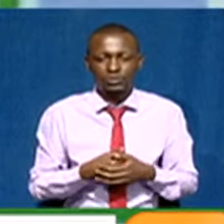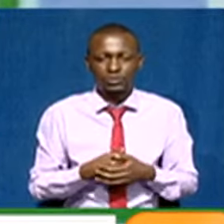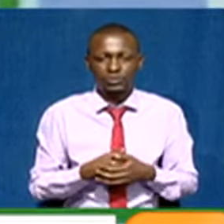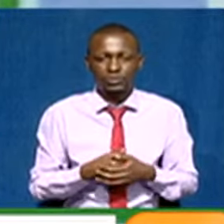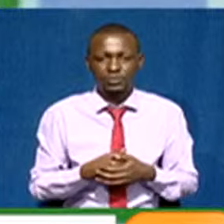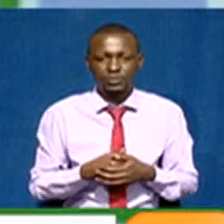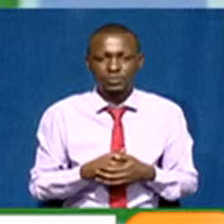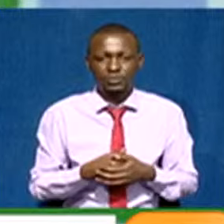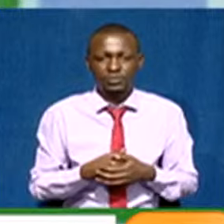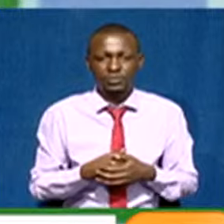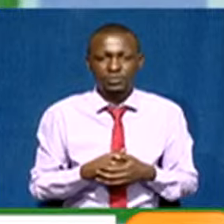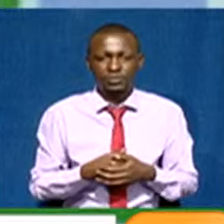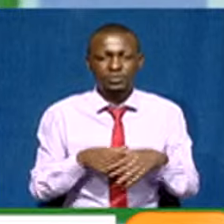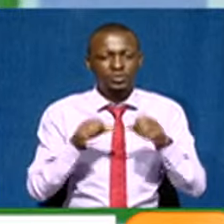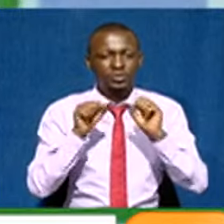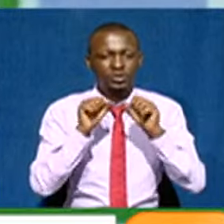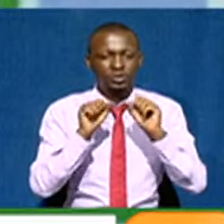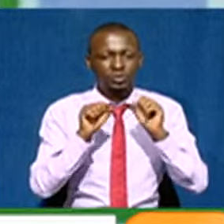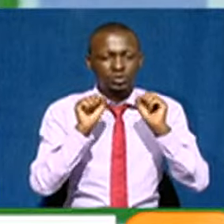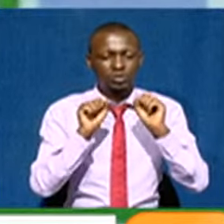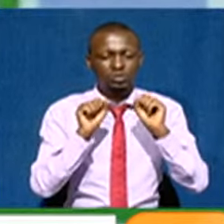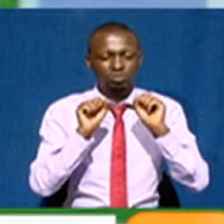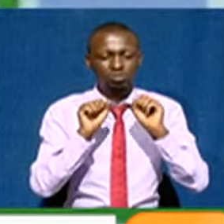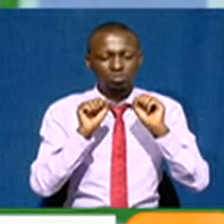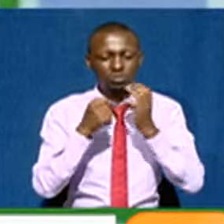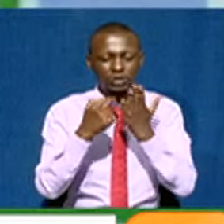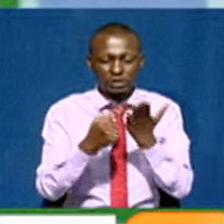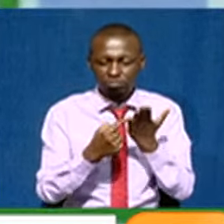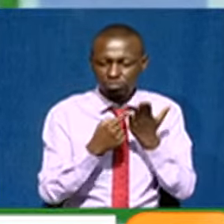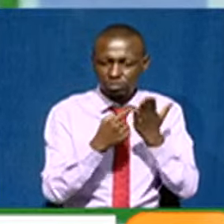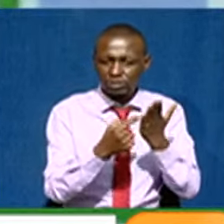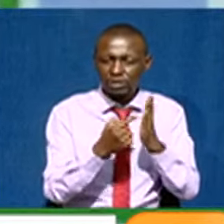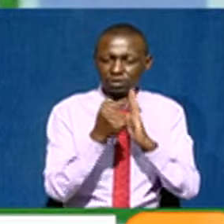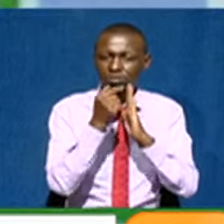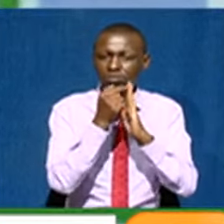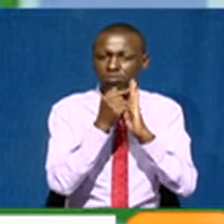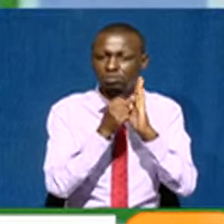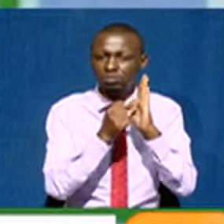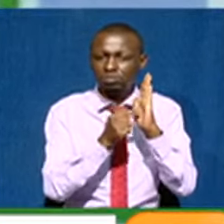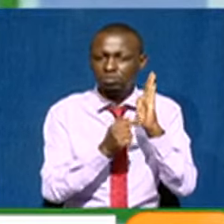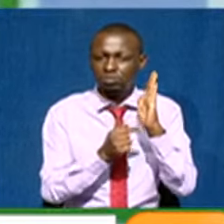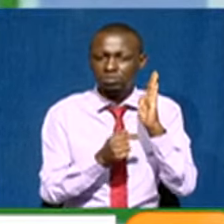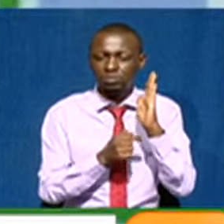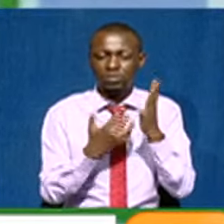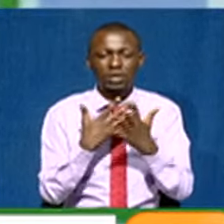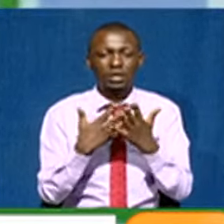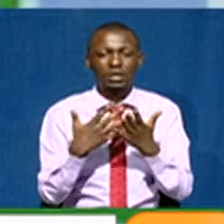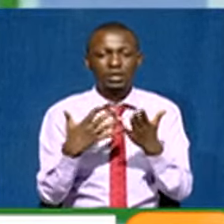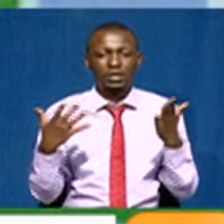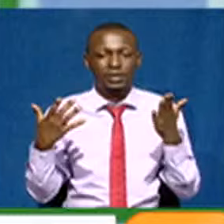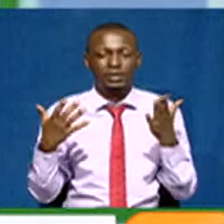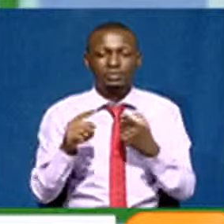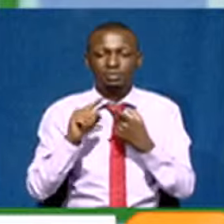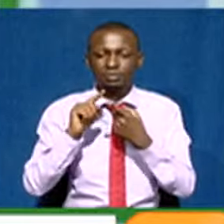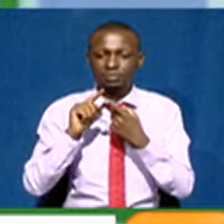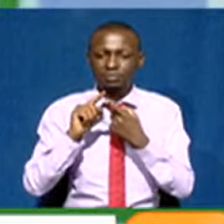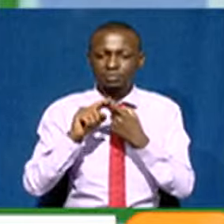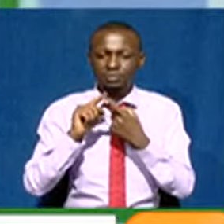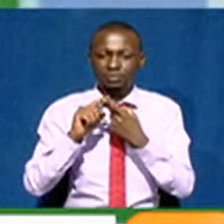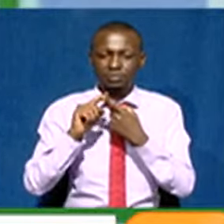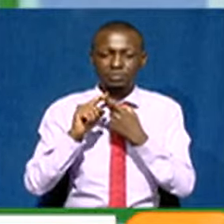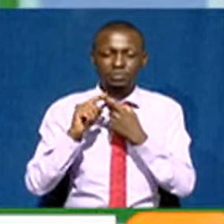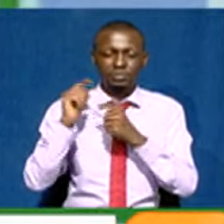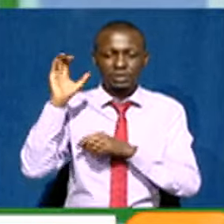led us to look at some of the key result areas. One among them is that we wanted to relook at our customer